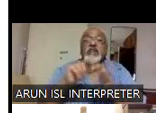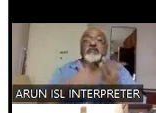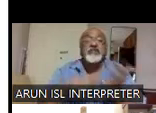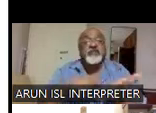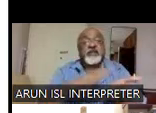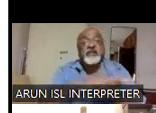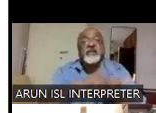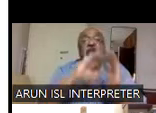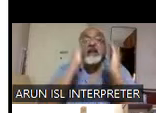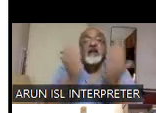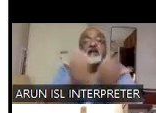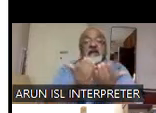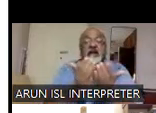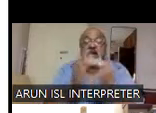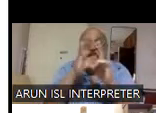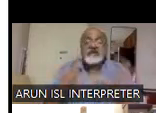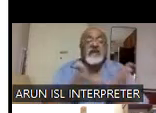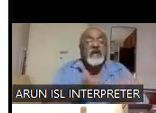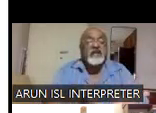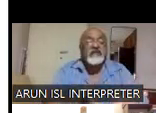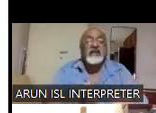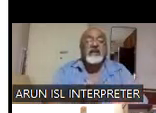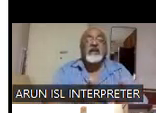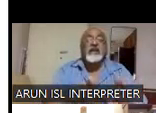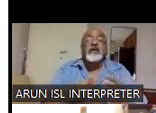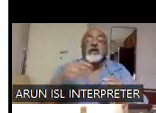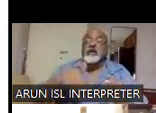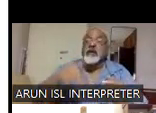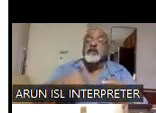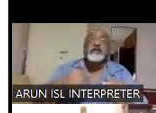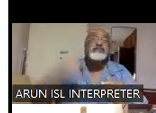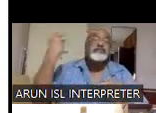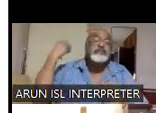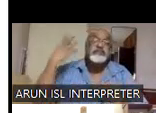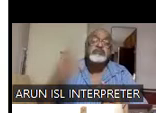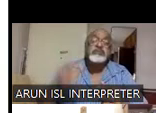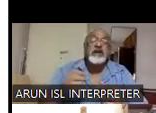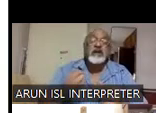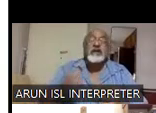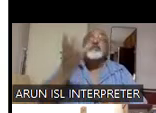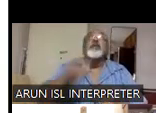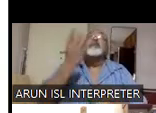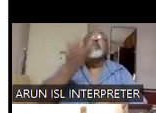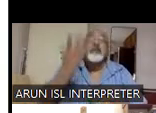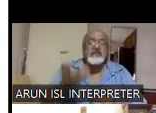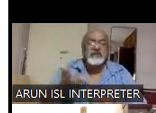work together to reduce fossil fuel use, to reduce pollution, to reduce